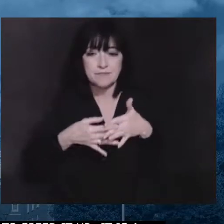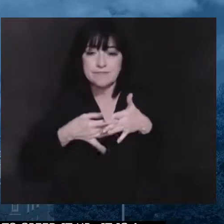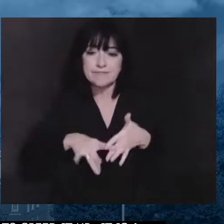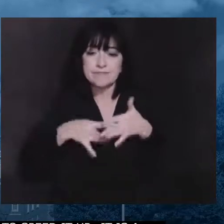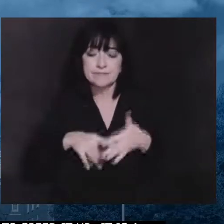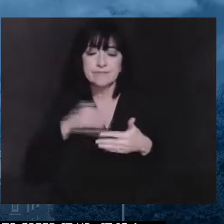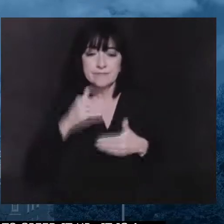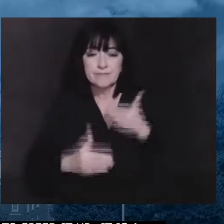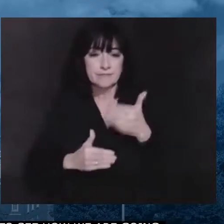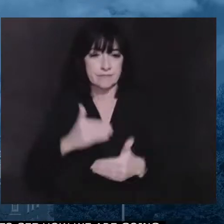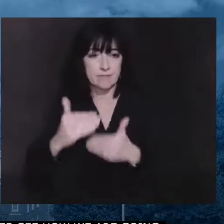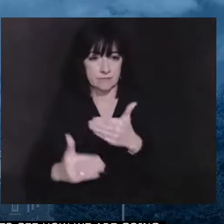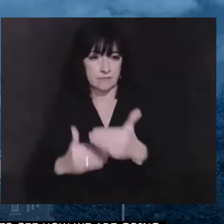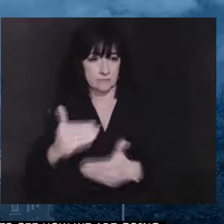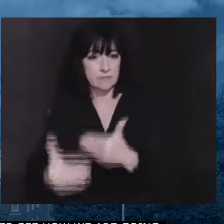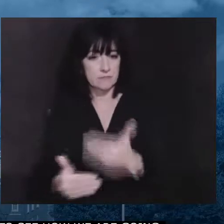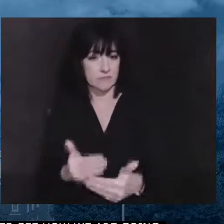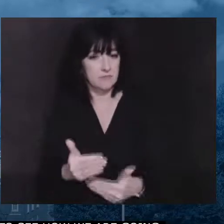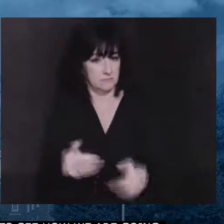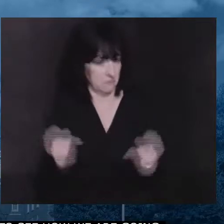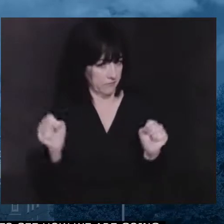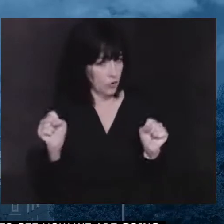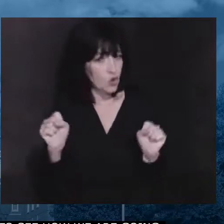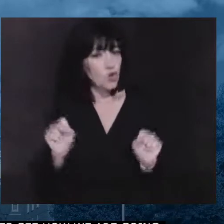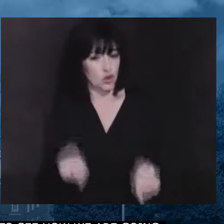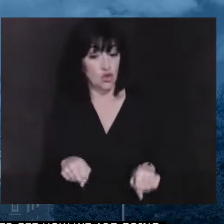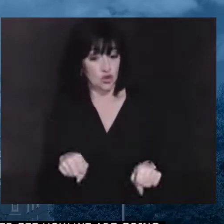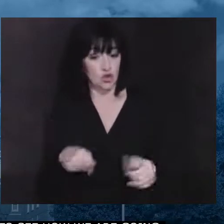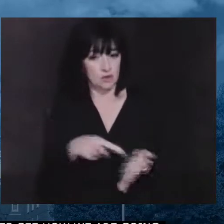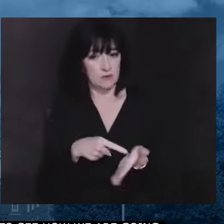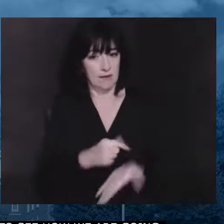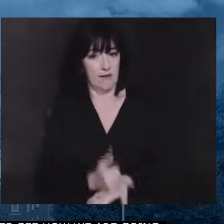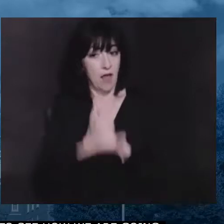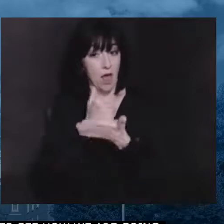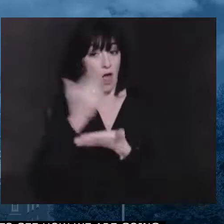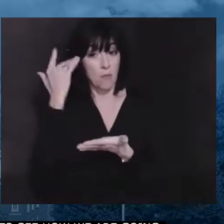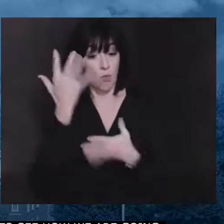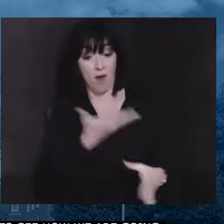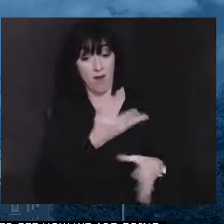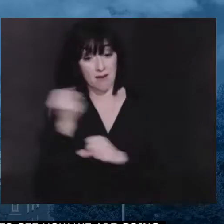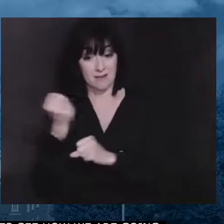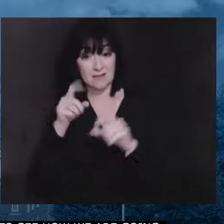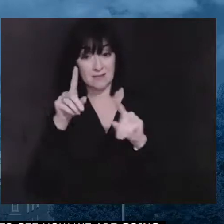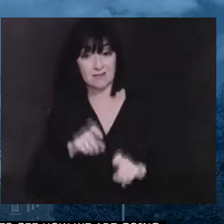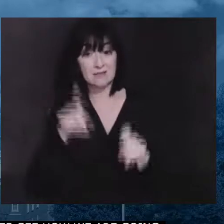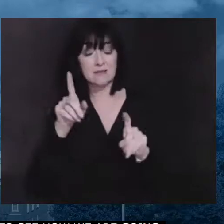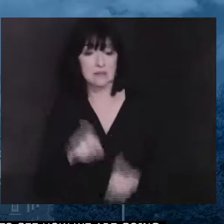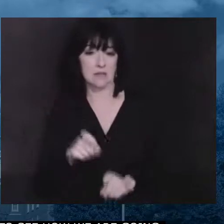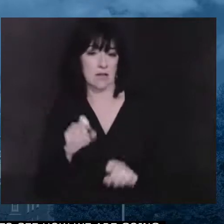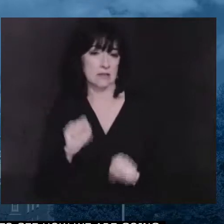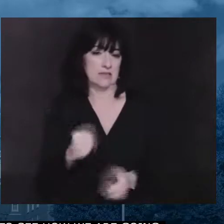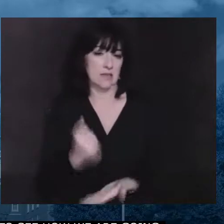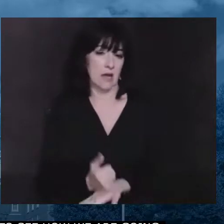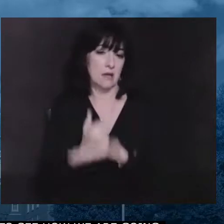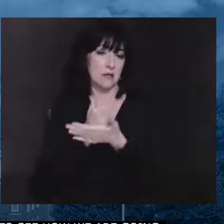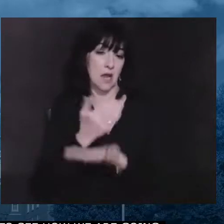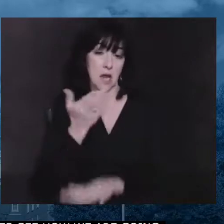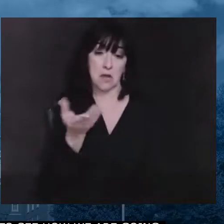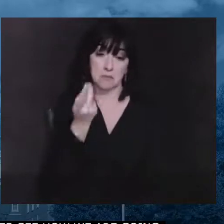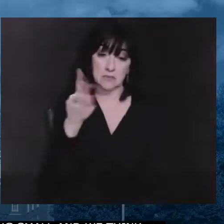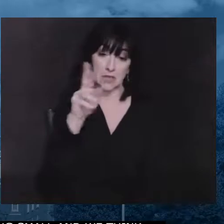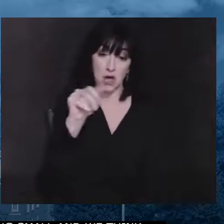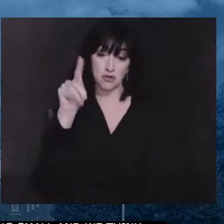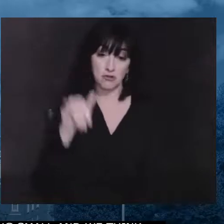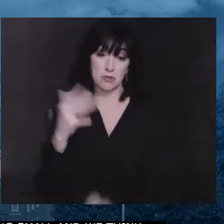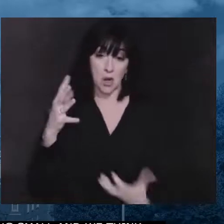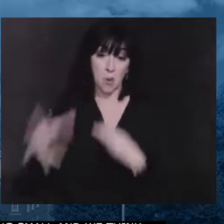But we really think it could be a game changer with the rapid results if we go after the right populations with it. Not sure if Dr. Tay wants to add anything else. And